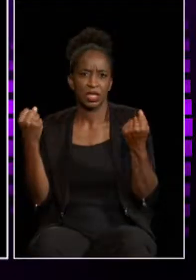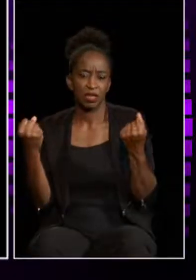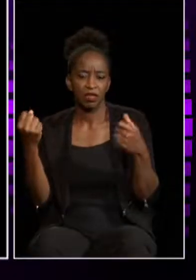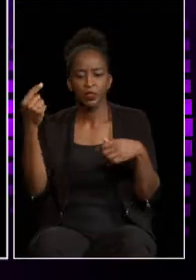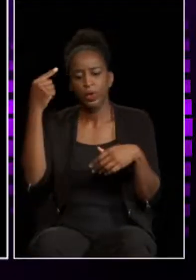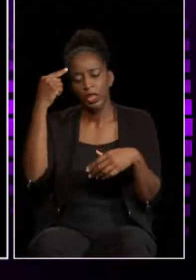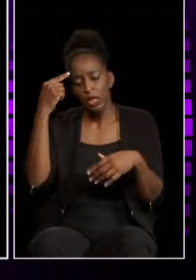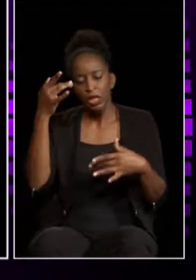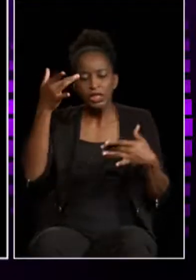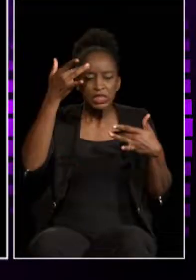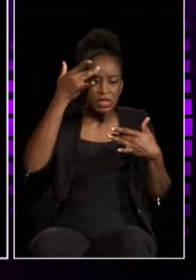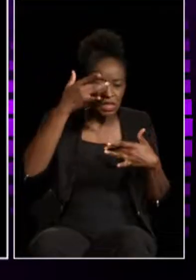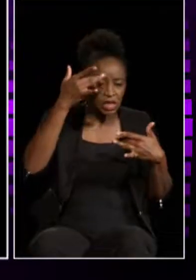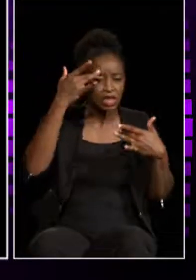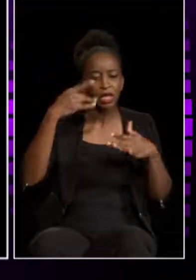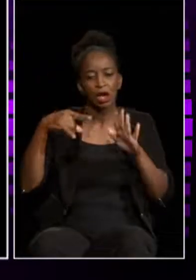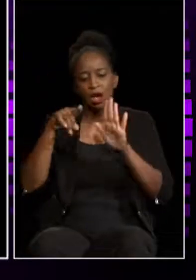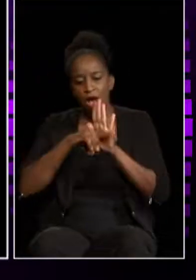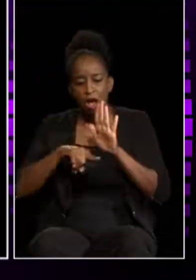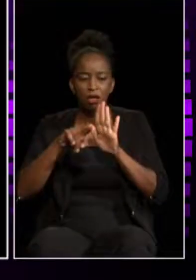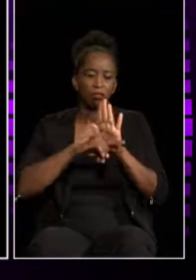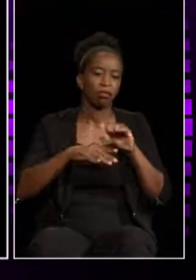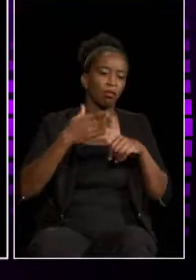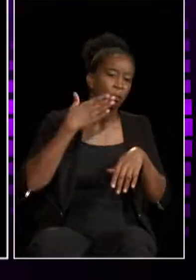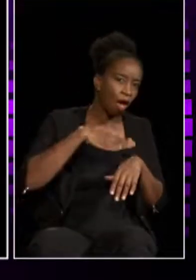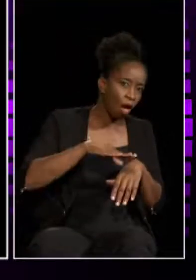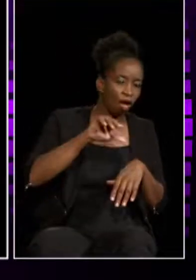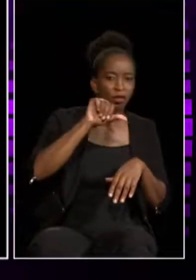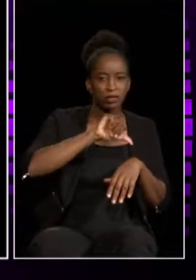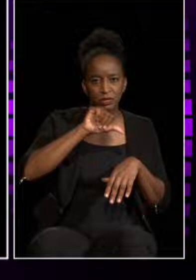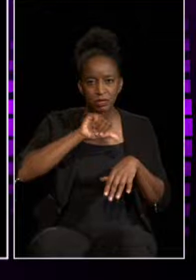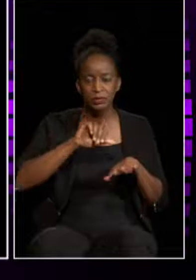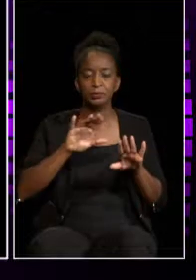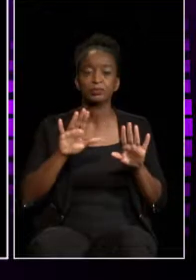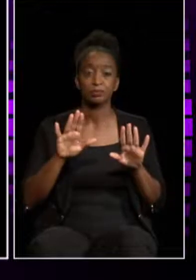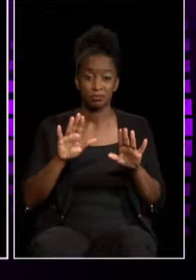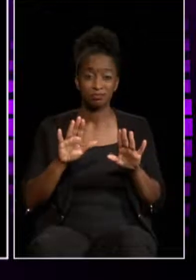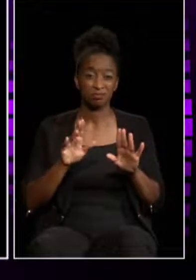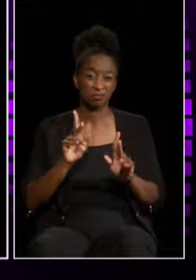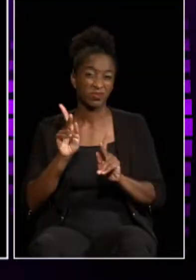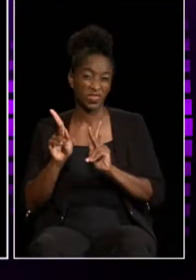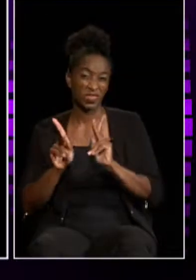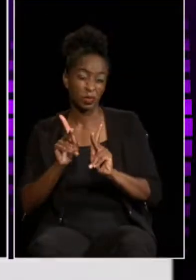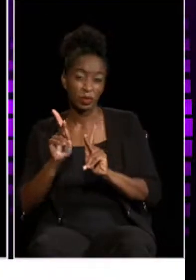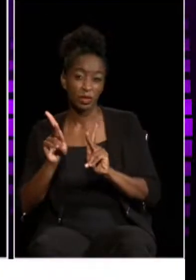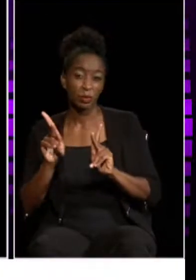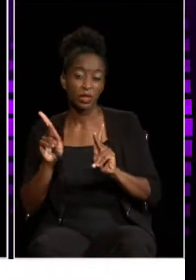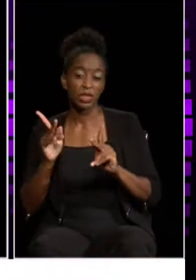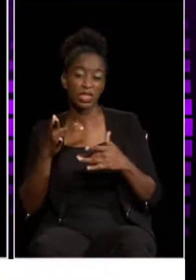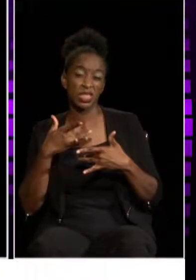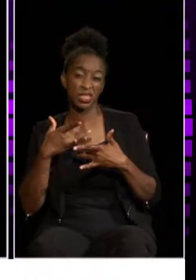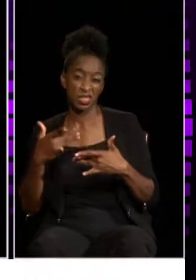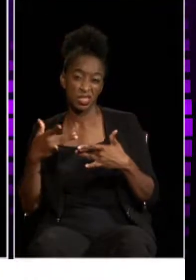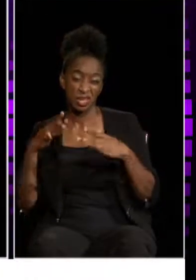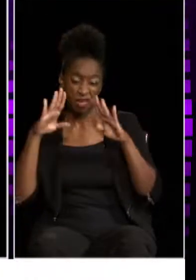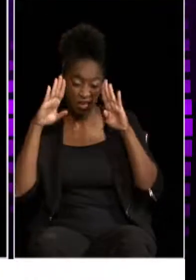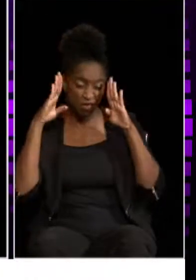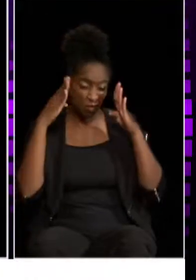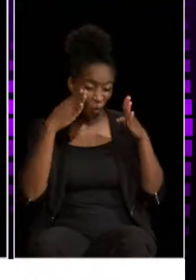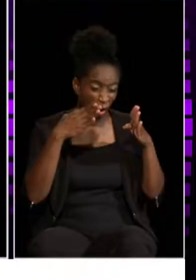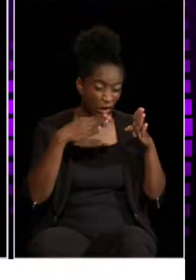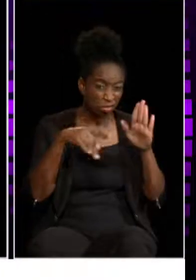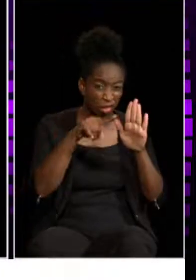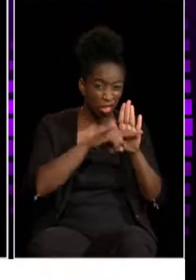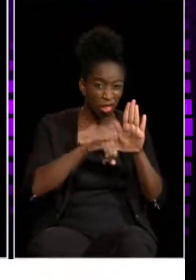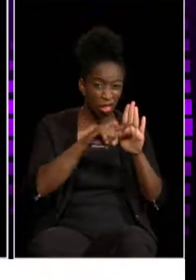disorders. But as humans, we are very inclined, we have a bias towards focusing on the negative. So with that